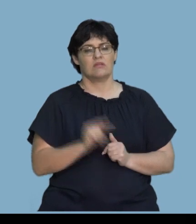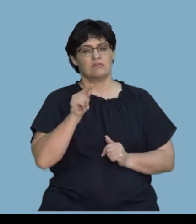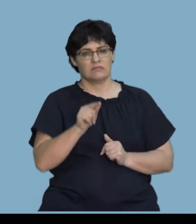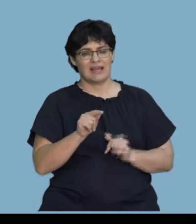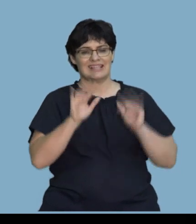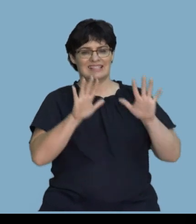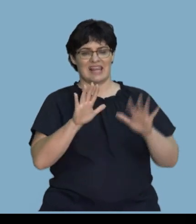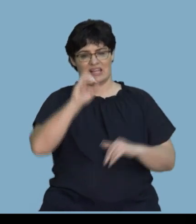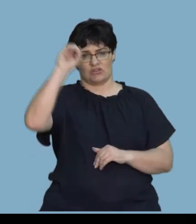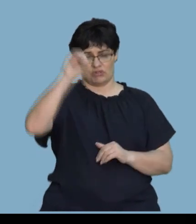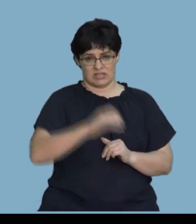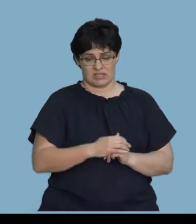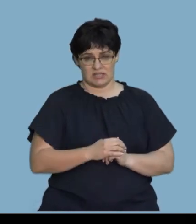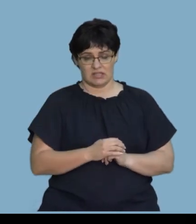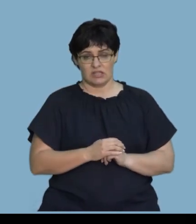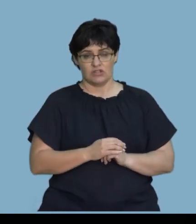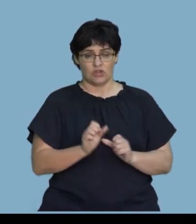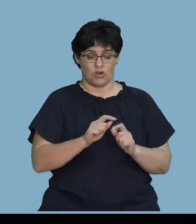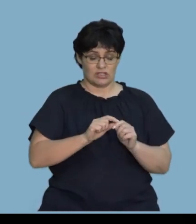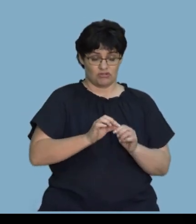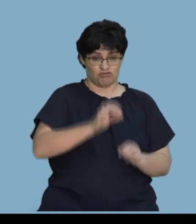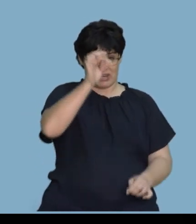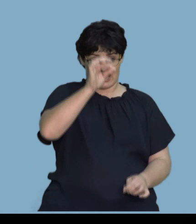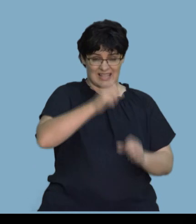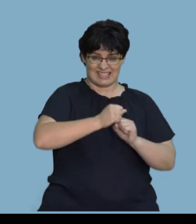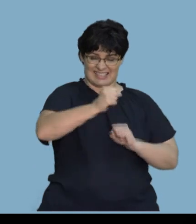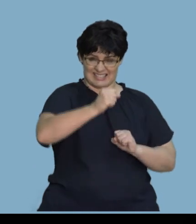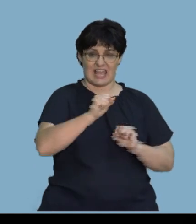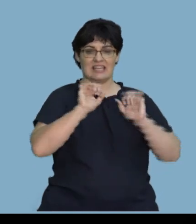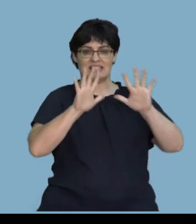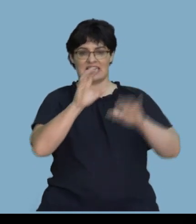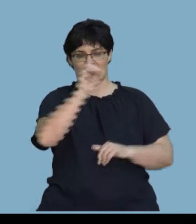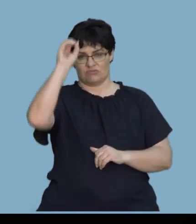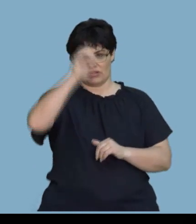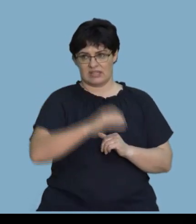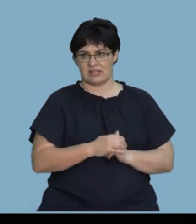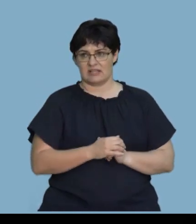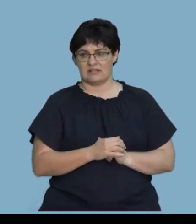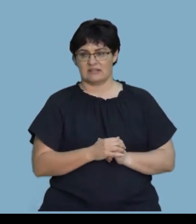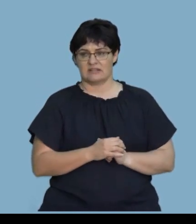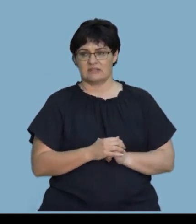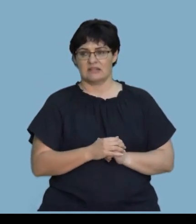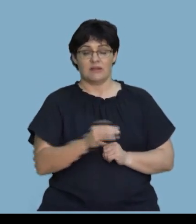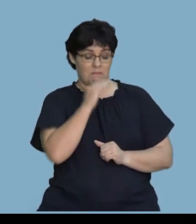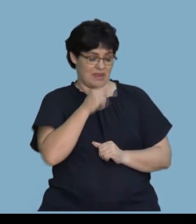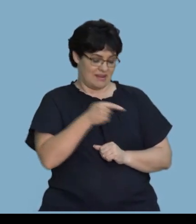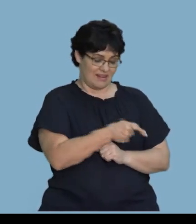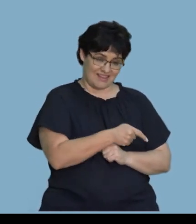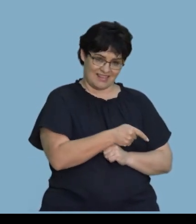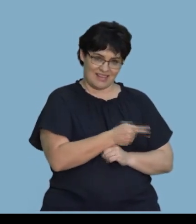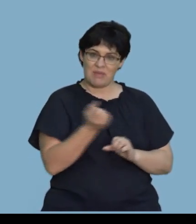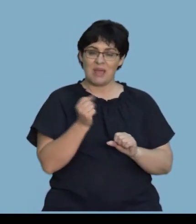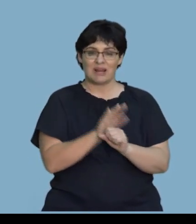so the tension, the string is at 10 degrees. So this is our 10 degrees. And then meaning that by implication from